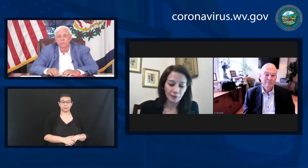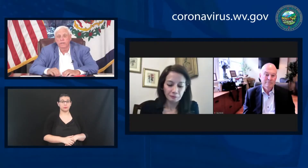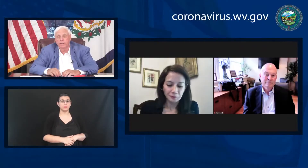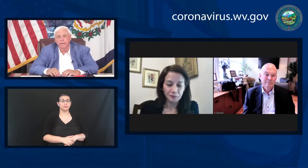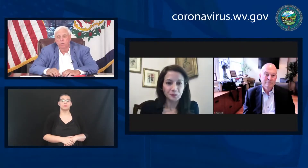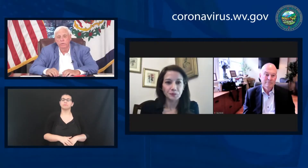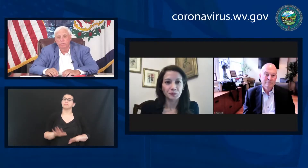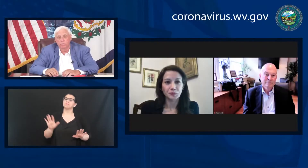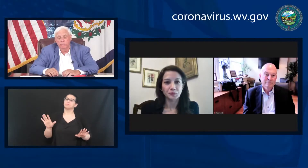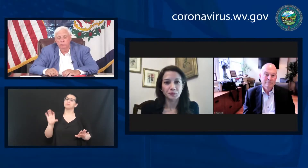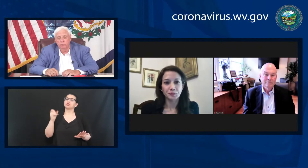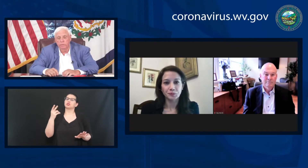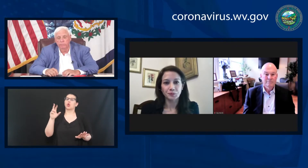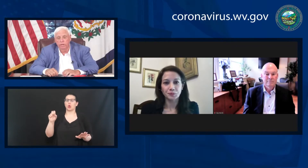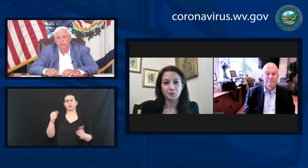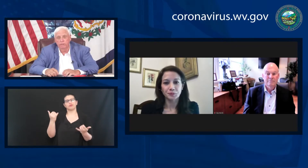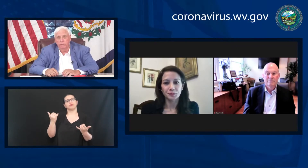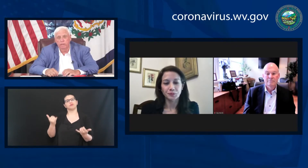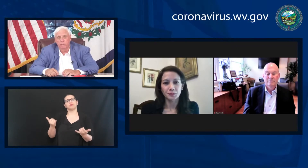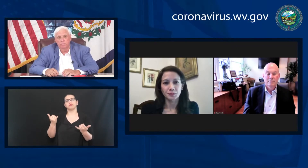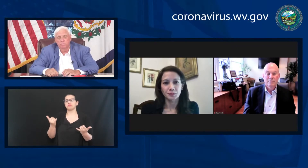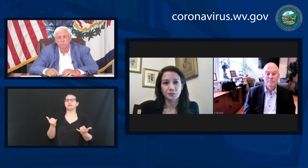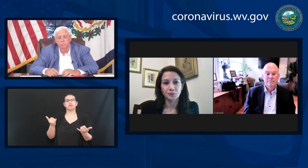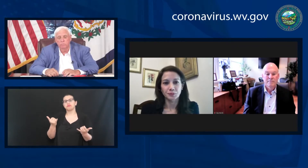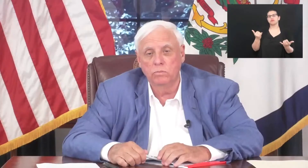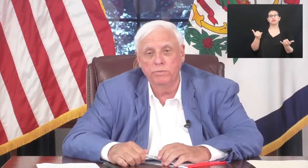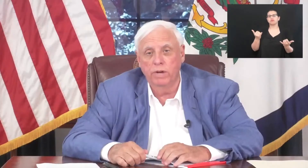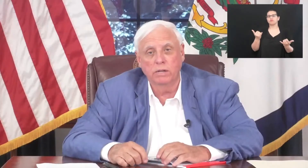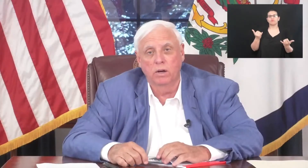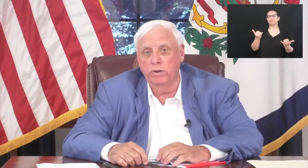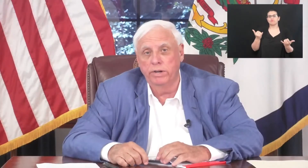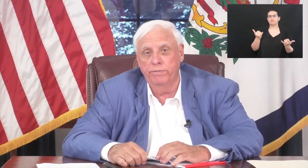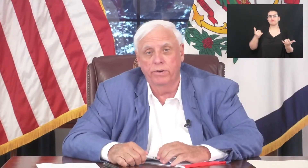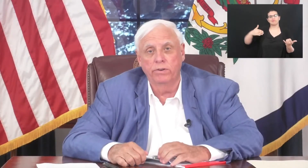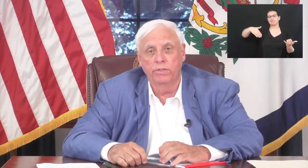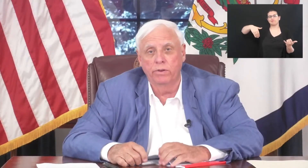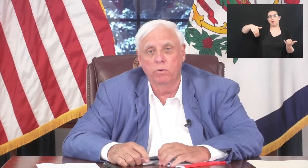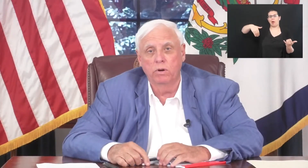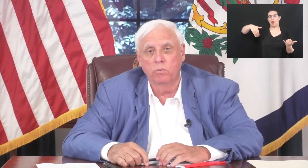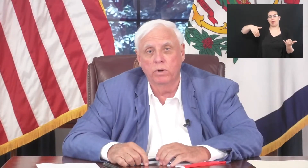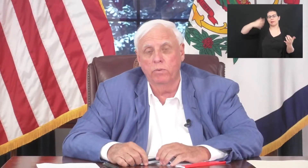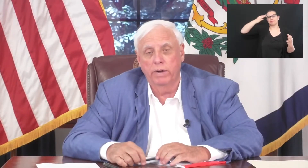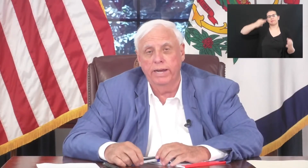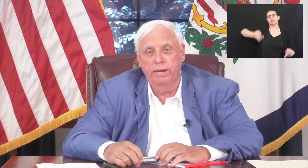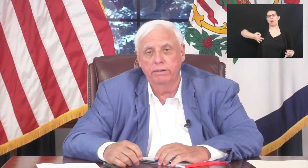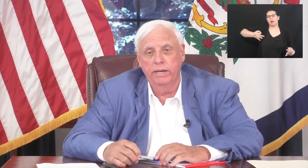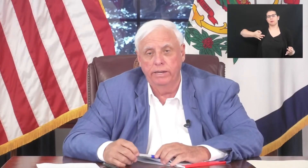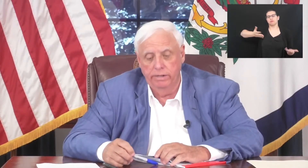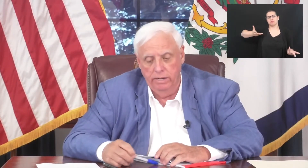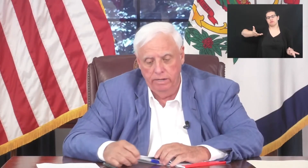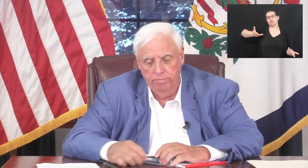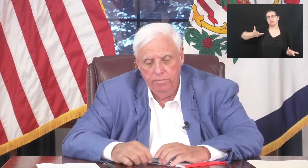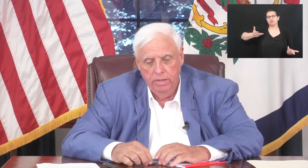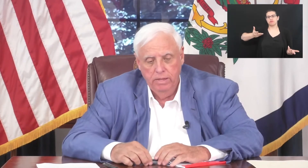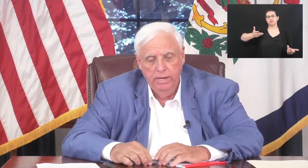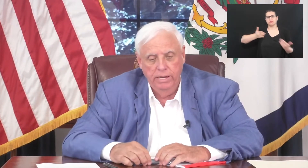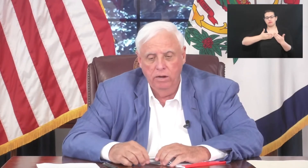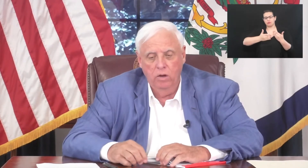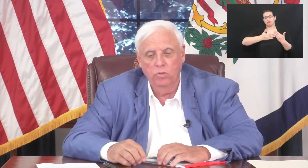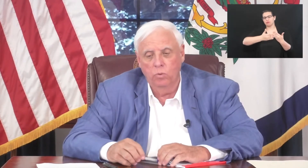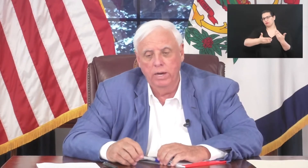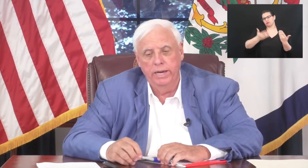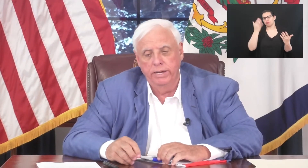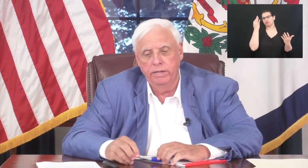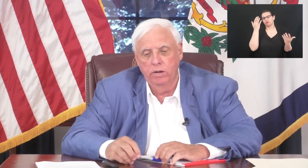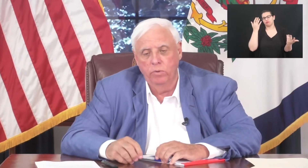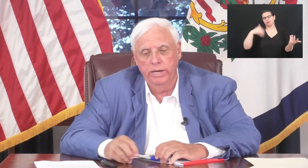Charles, right now we've not gone any further than where we're at, and along